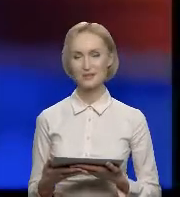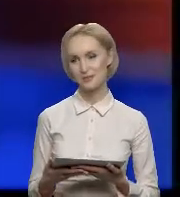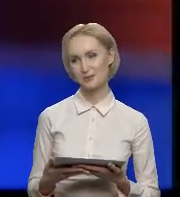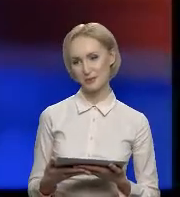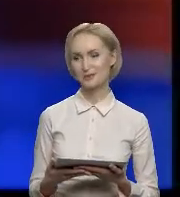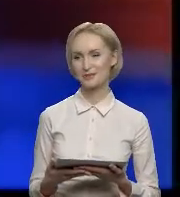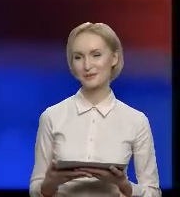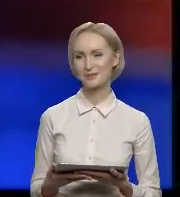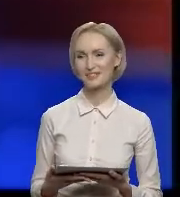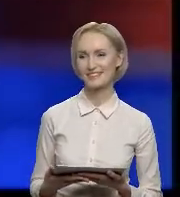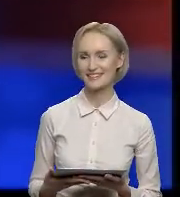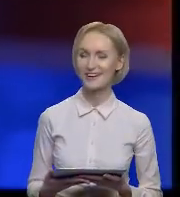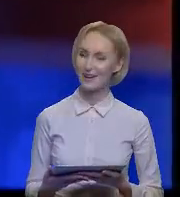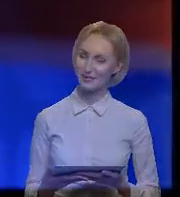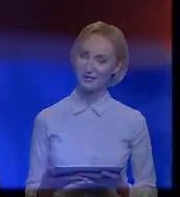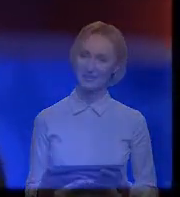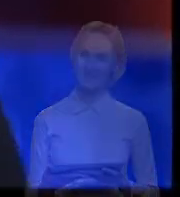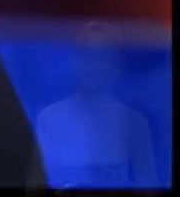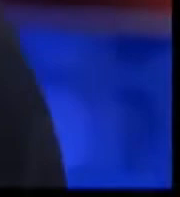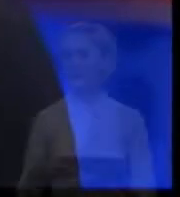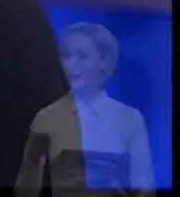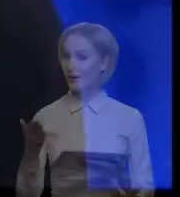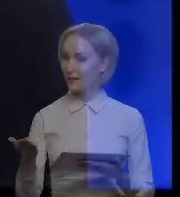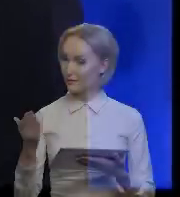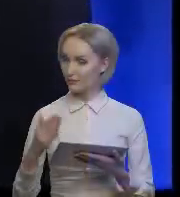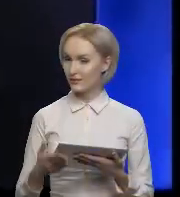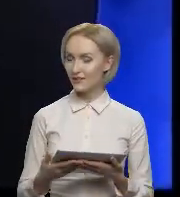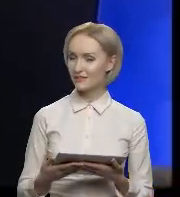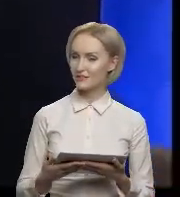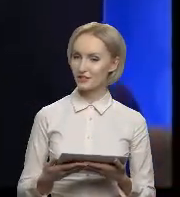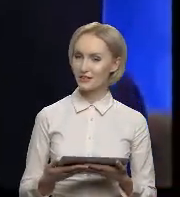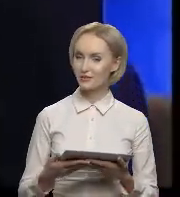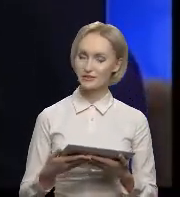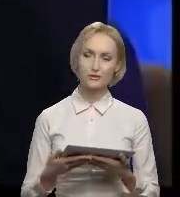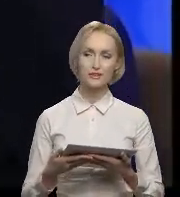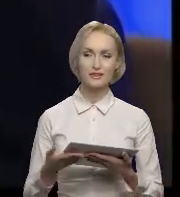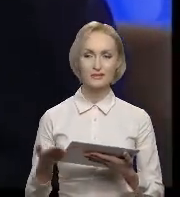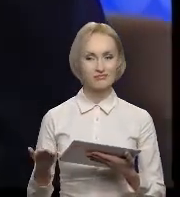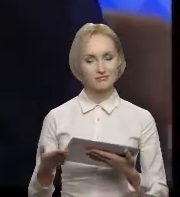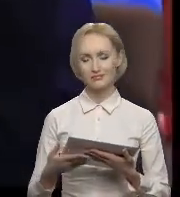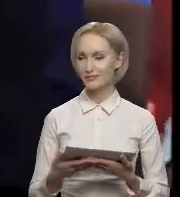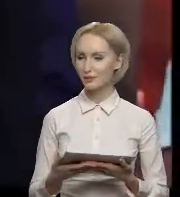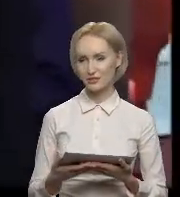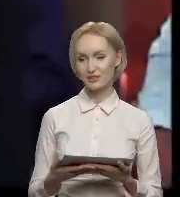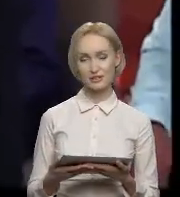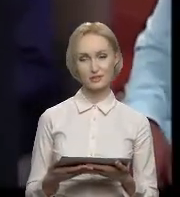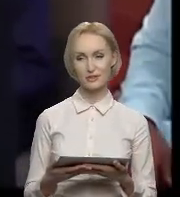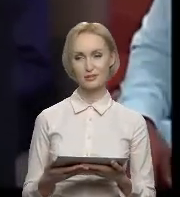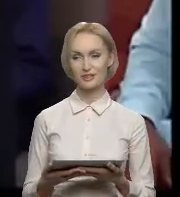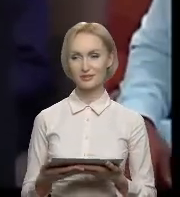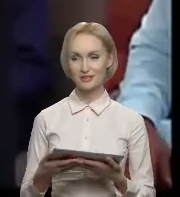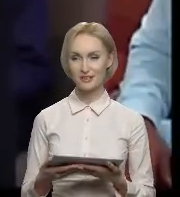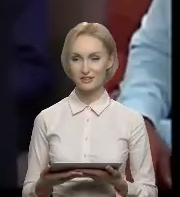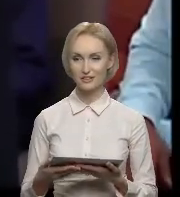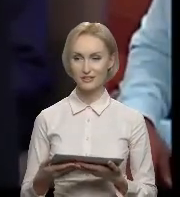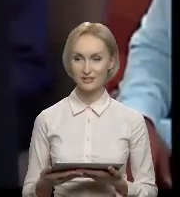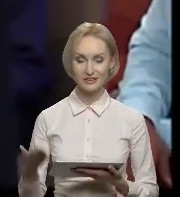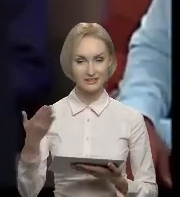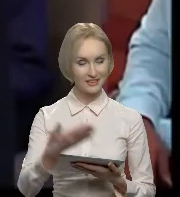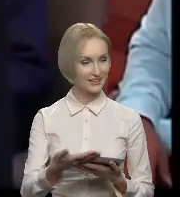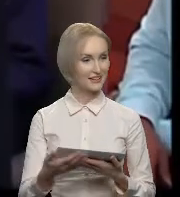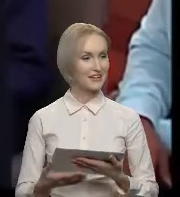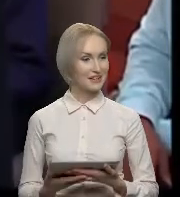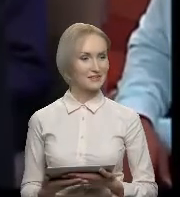Now, before we go to the bottom line, Jasmine, there's been a dispute the entire show about the paternity of a child you may have